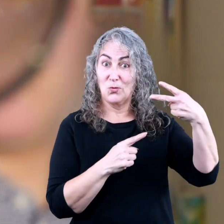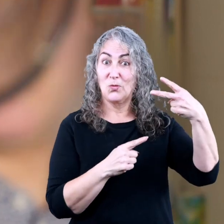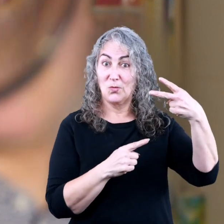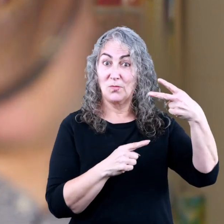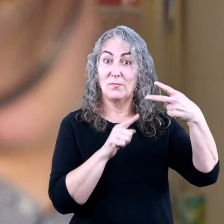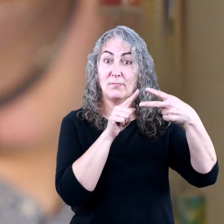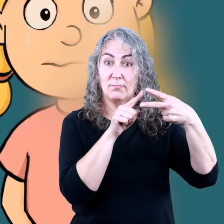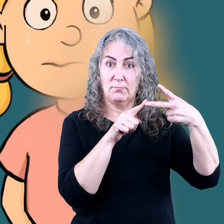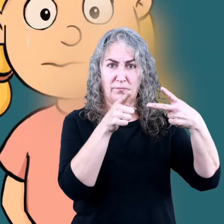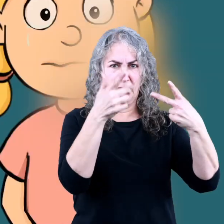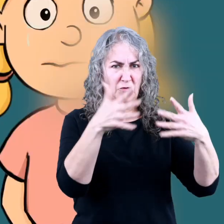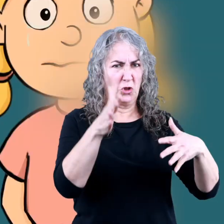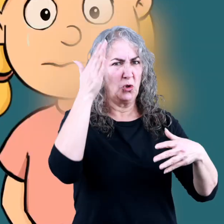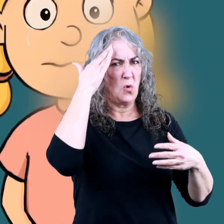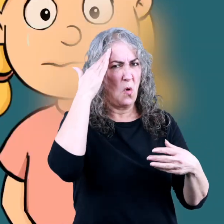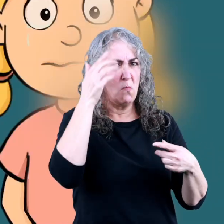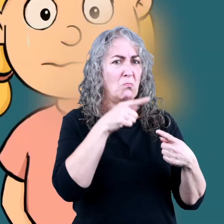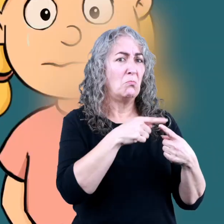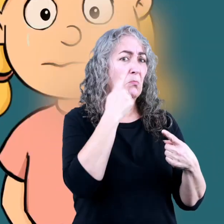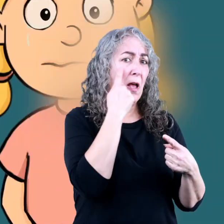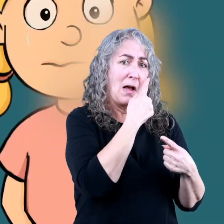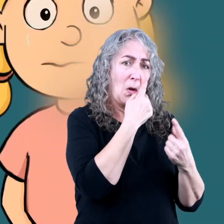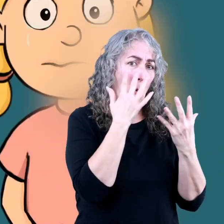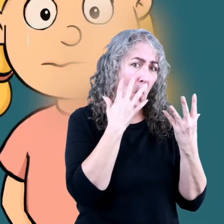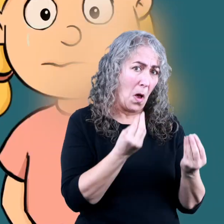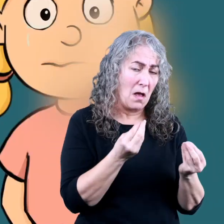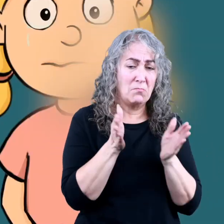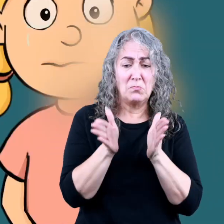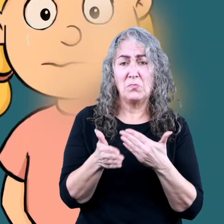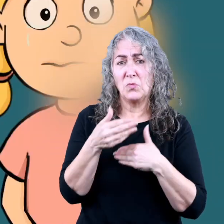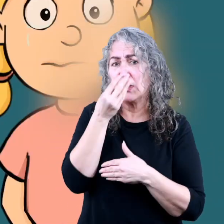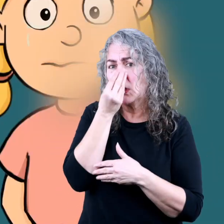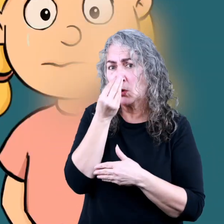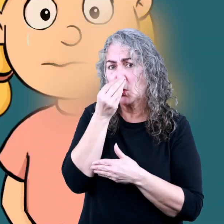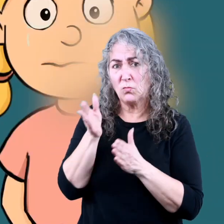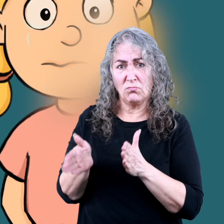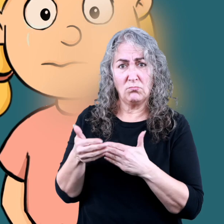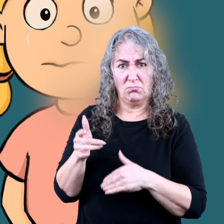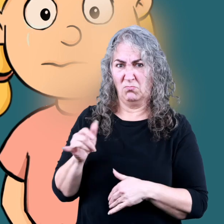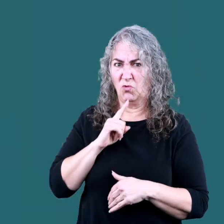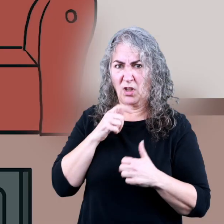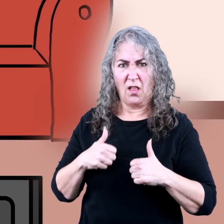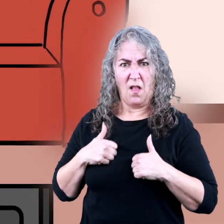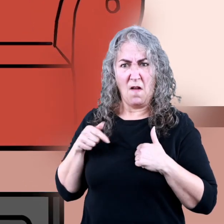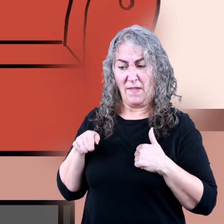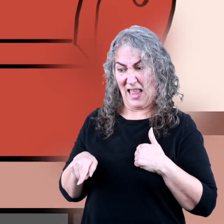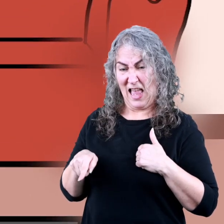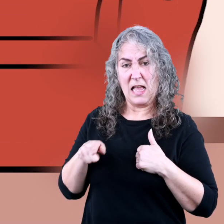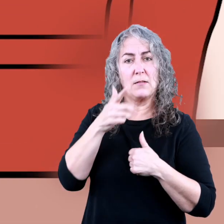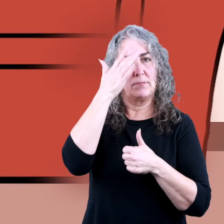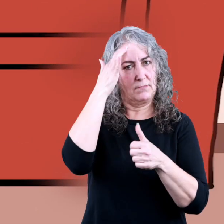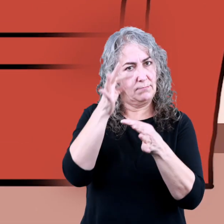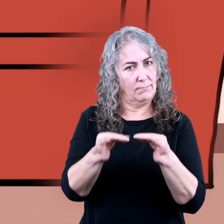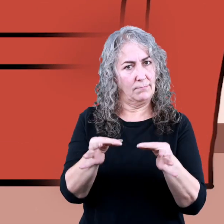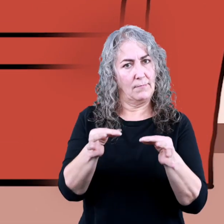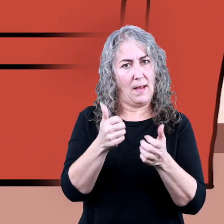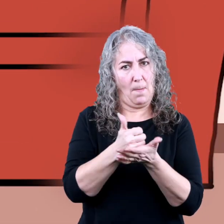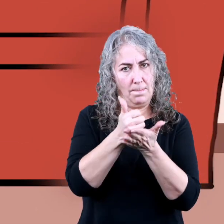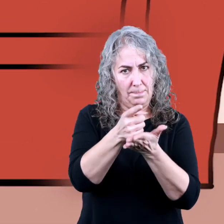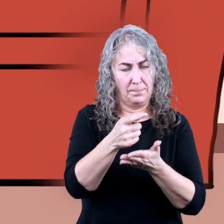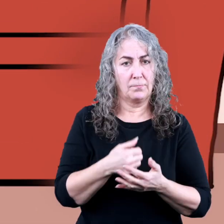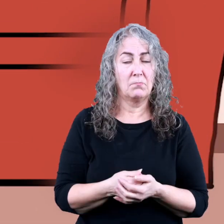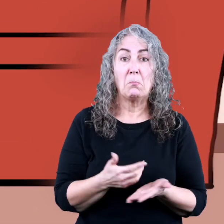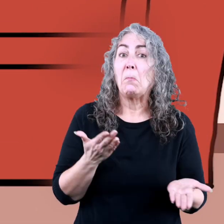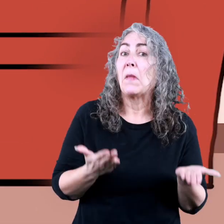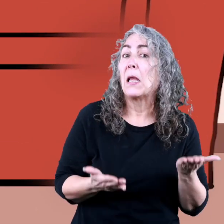two clues and what you already know about wet eyes and tissues in real life, do you think you could make an inference that